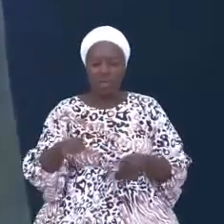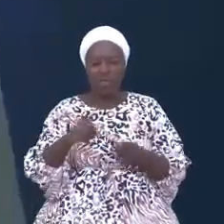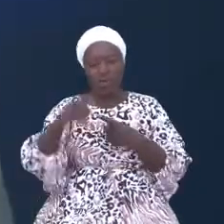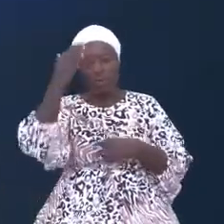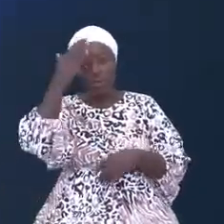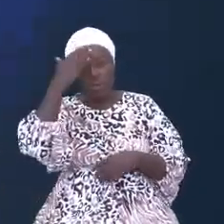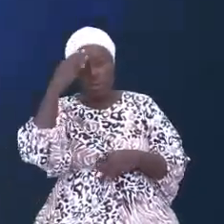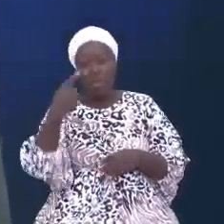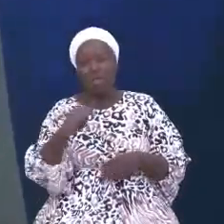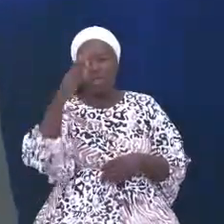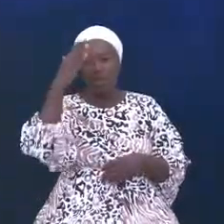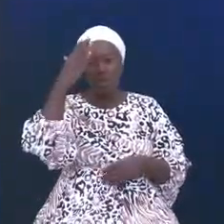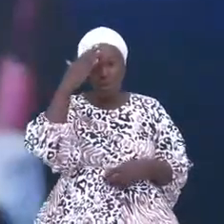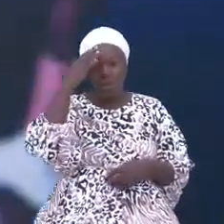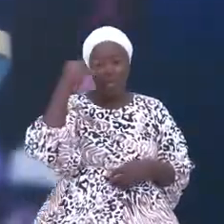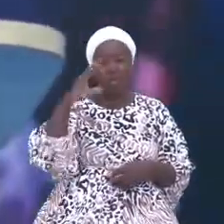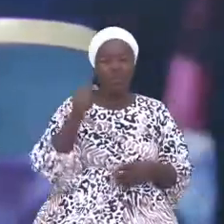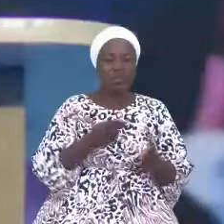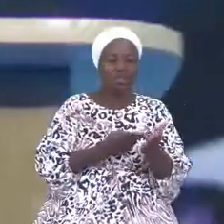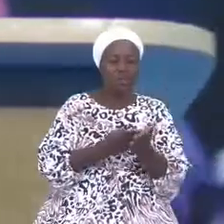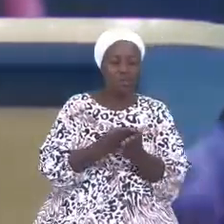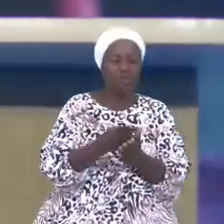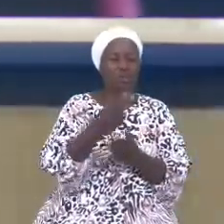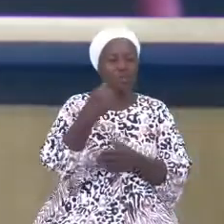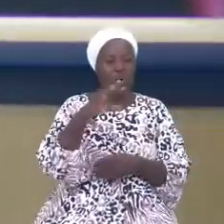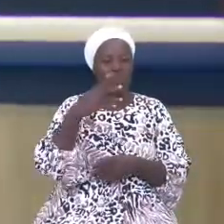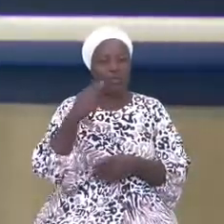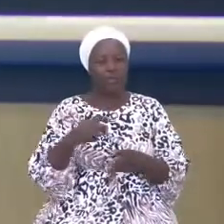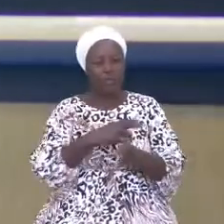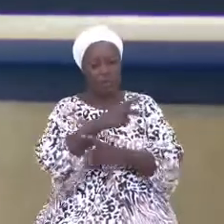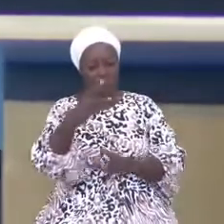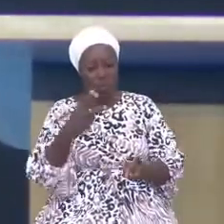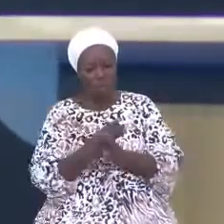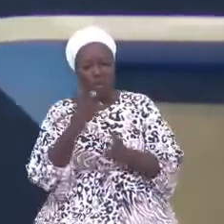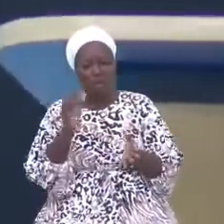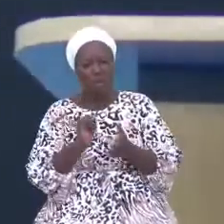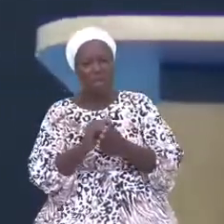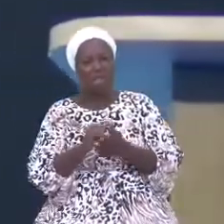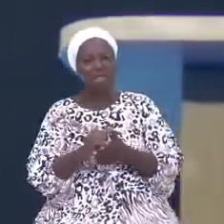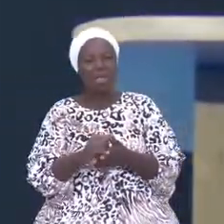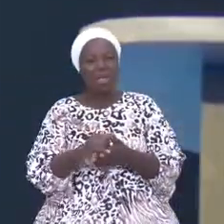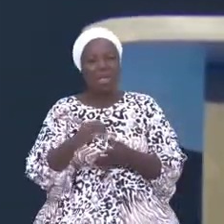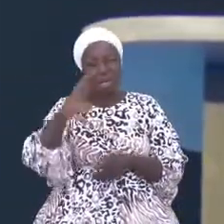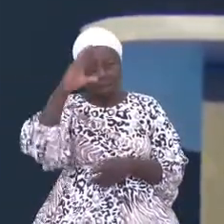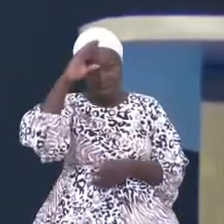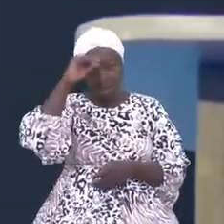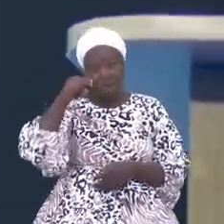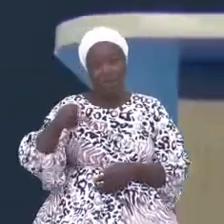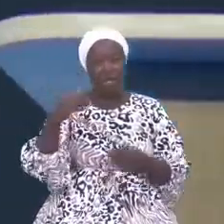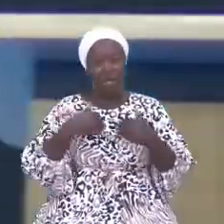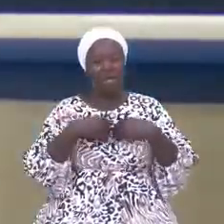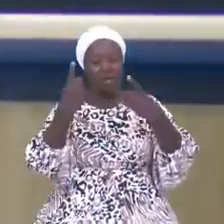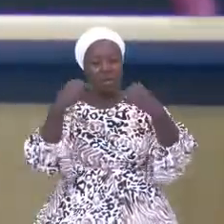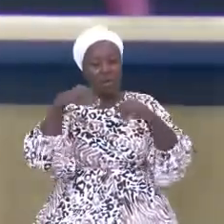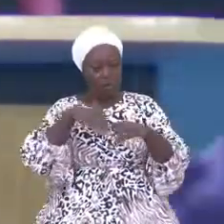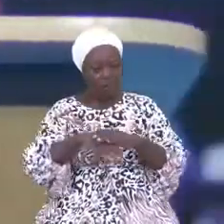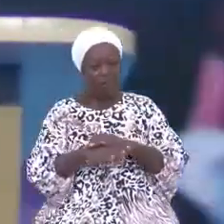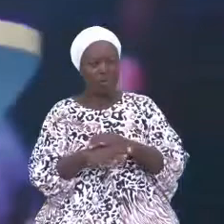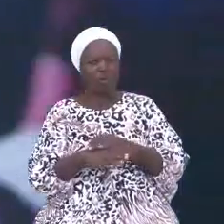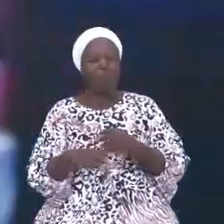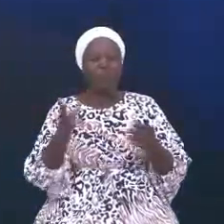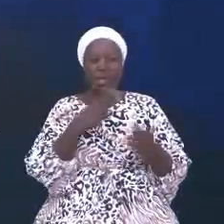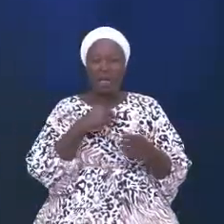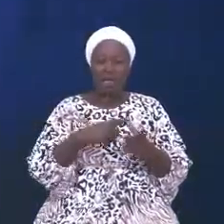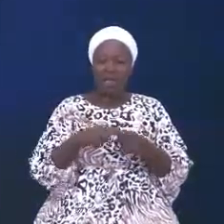the knowledge of the truth of the world he has now come into. And when you're